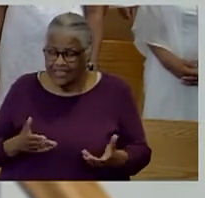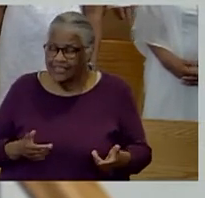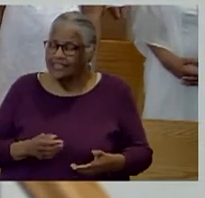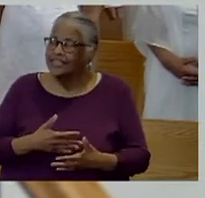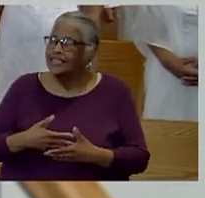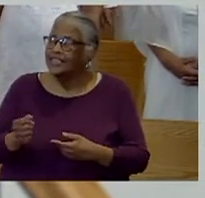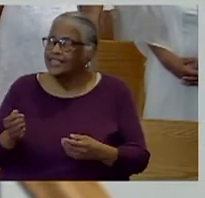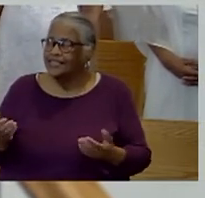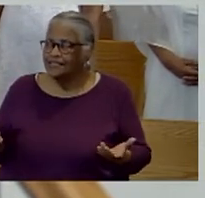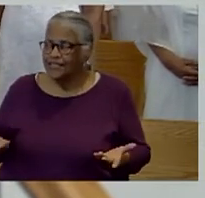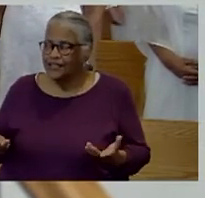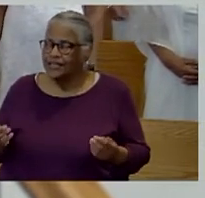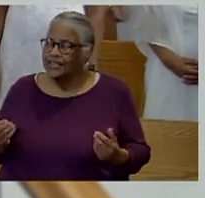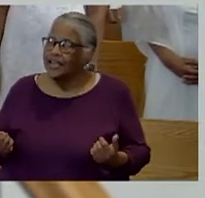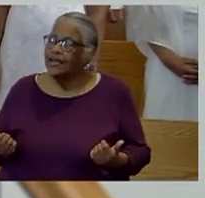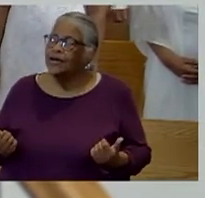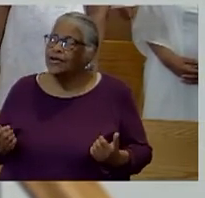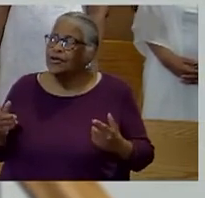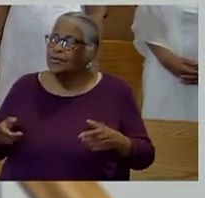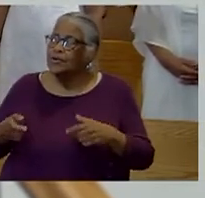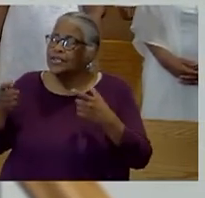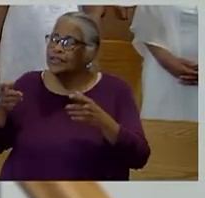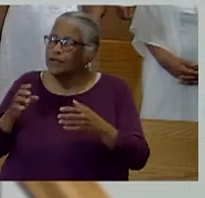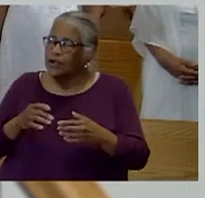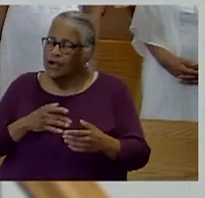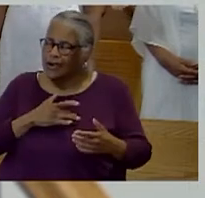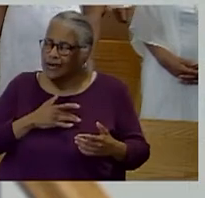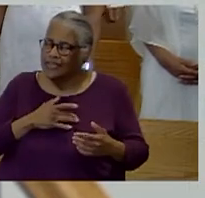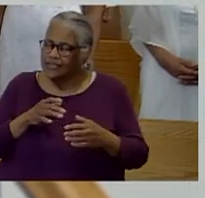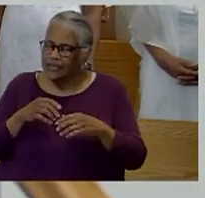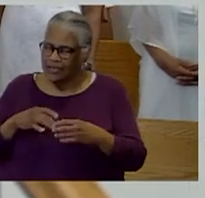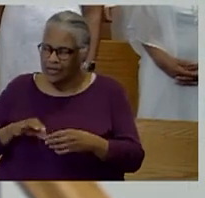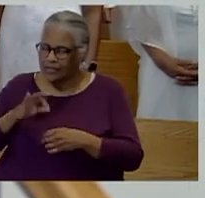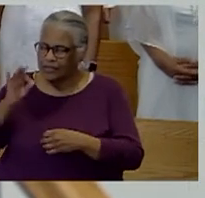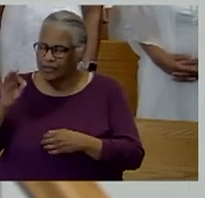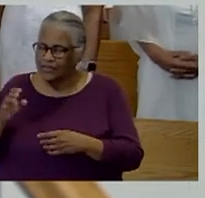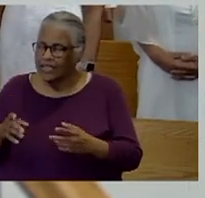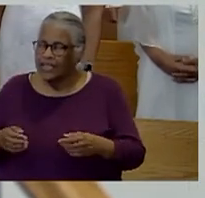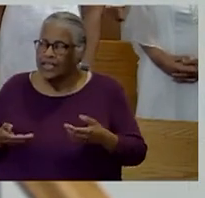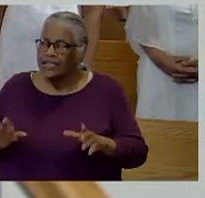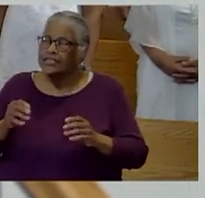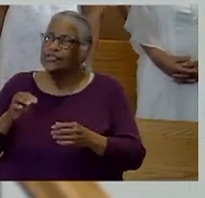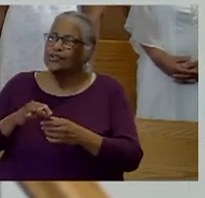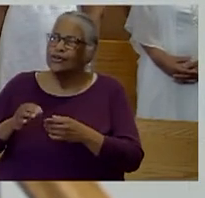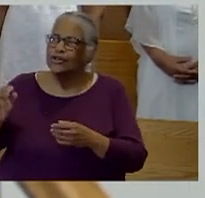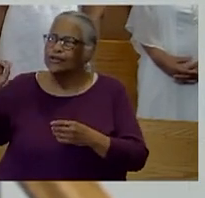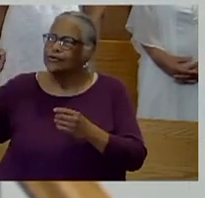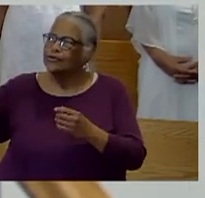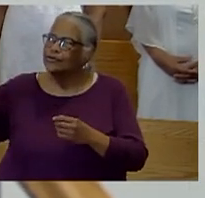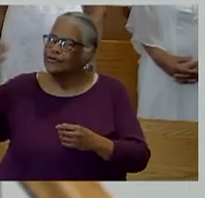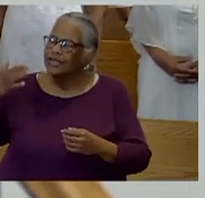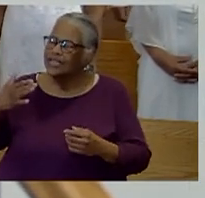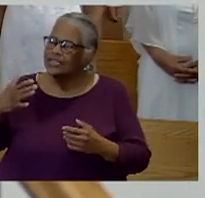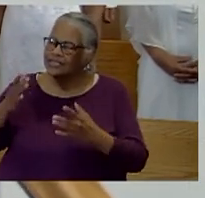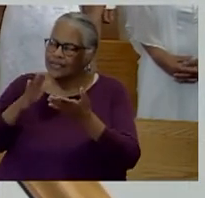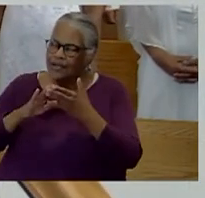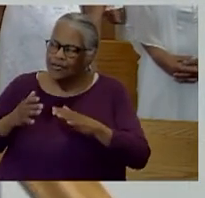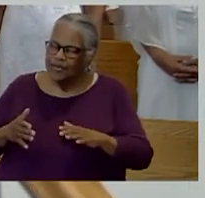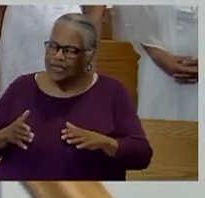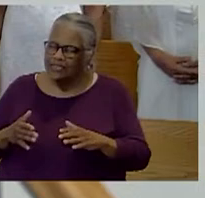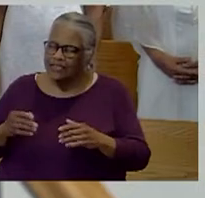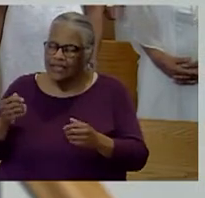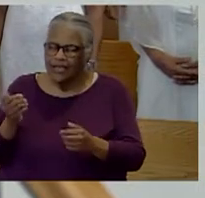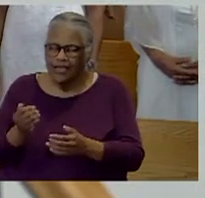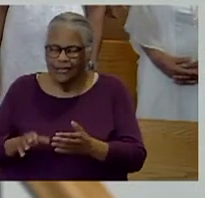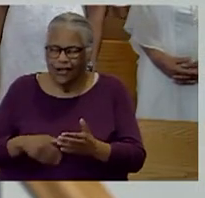our hearts and our souls. Now let your grace, your peace, and all that we know and